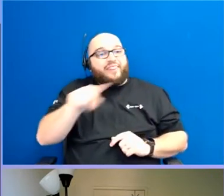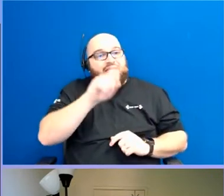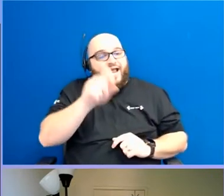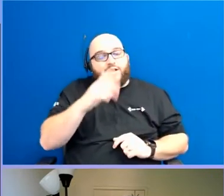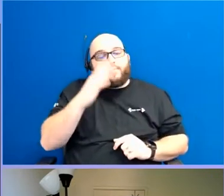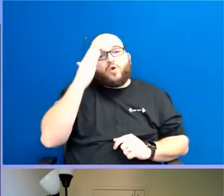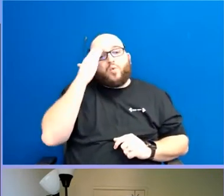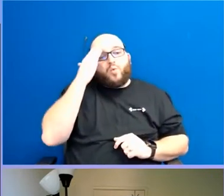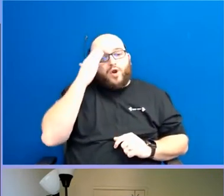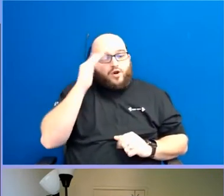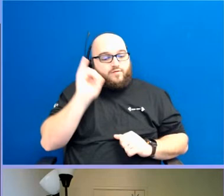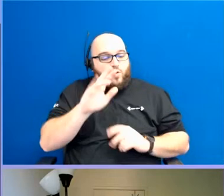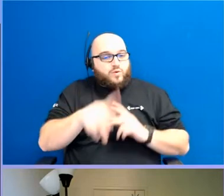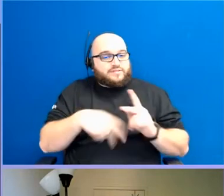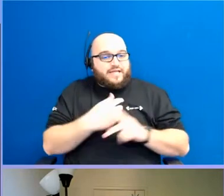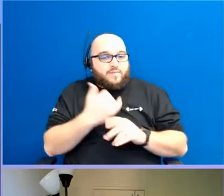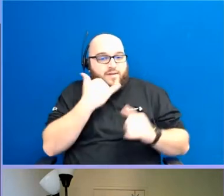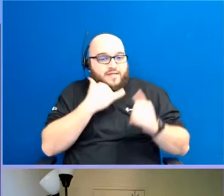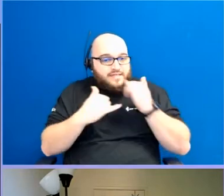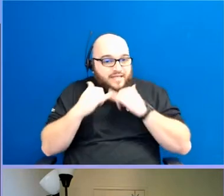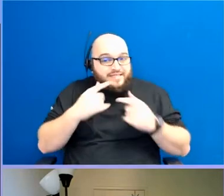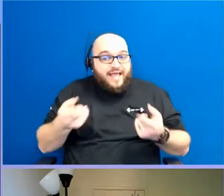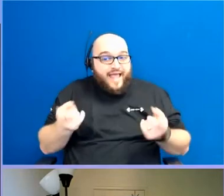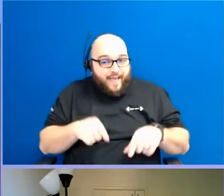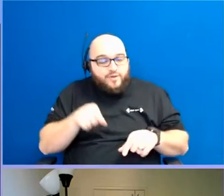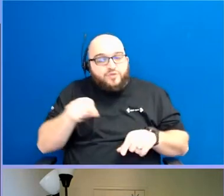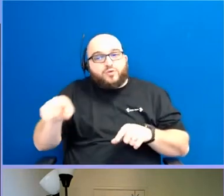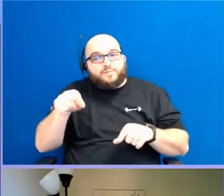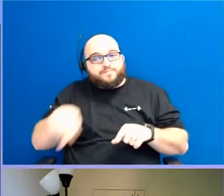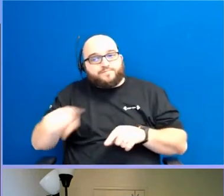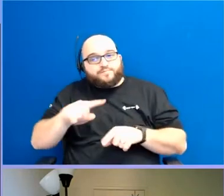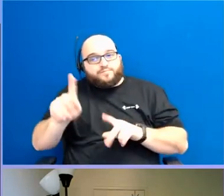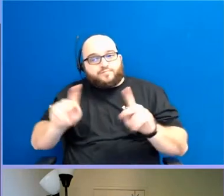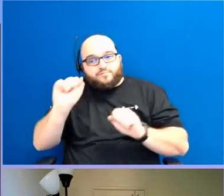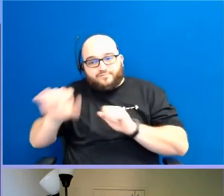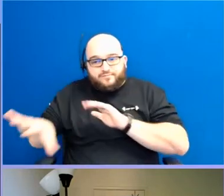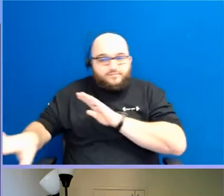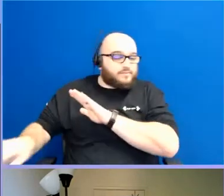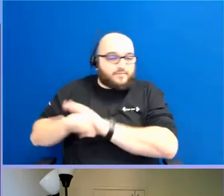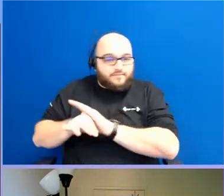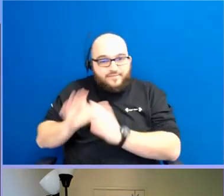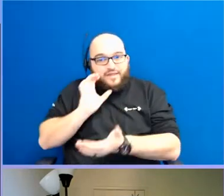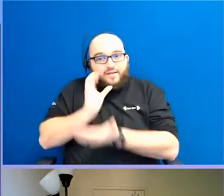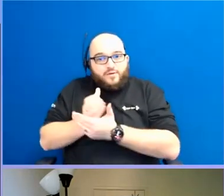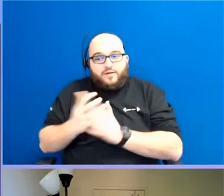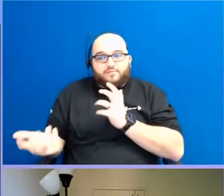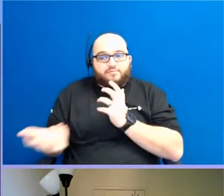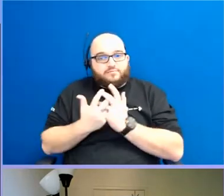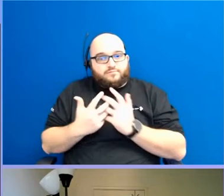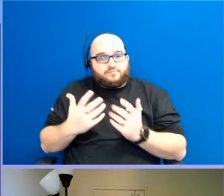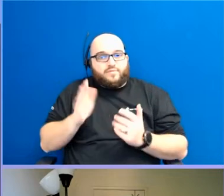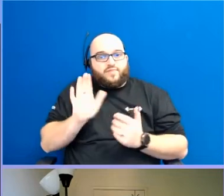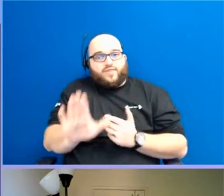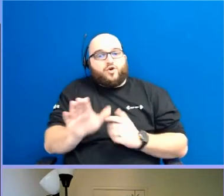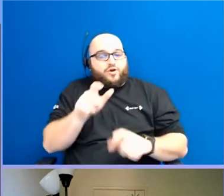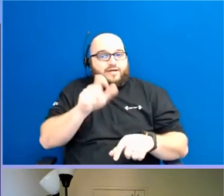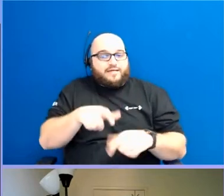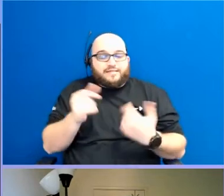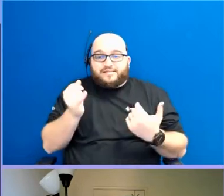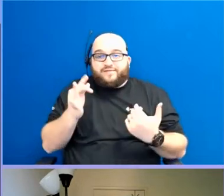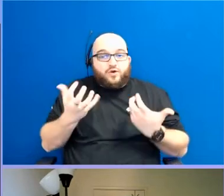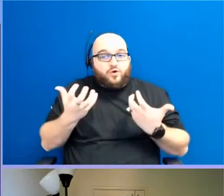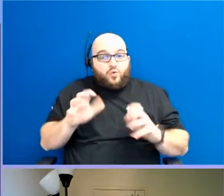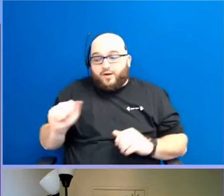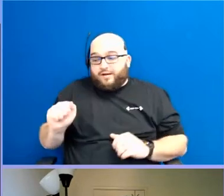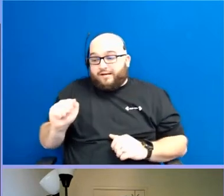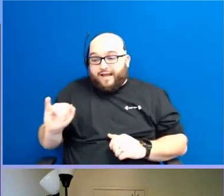aware of these mistakes as well, so that they can select images that meet their needs. And if they don't want AI mistakes in their